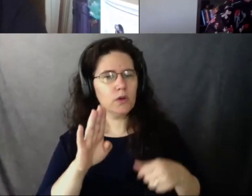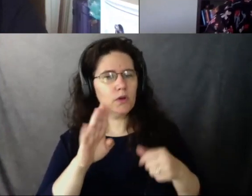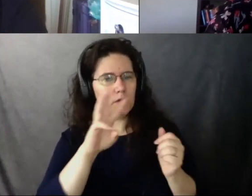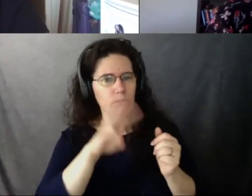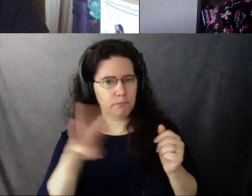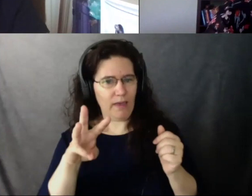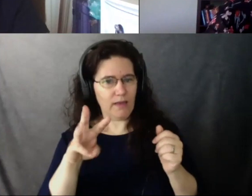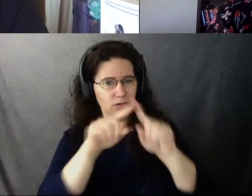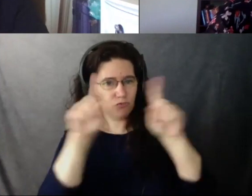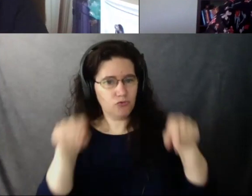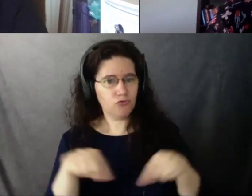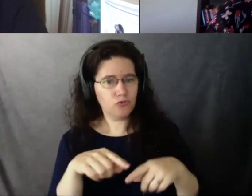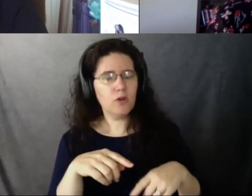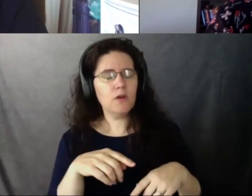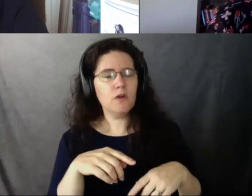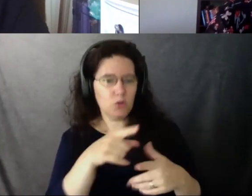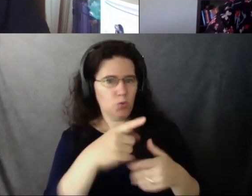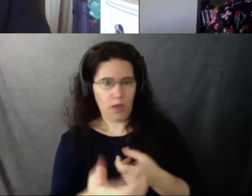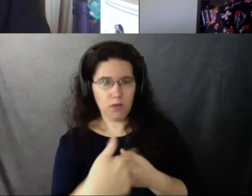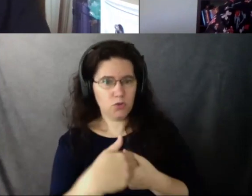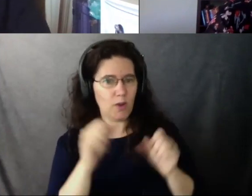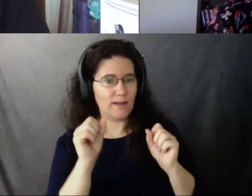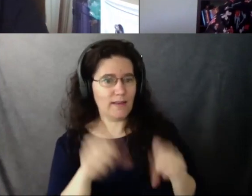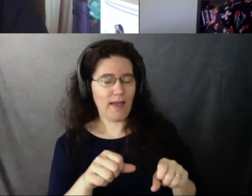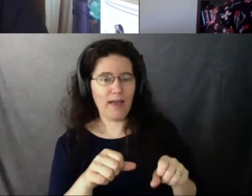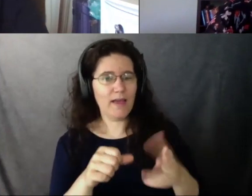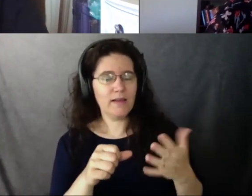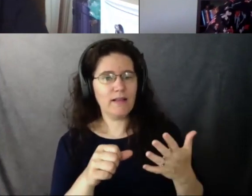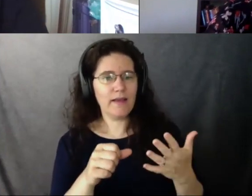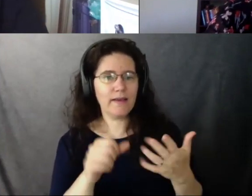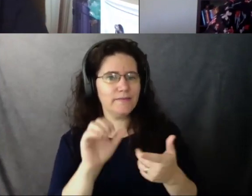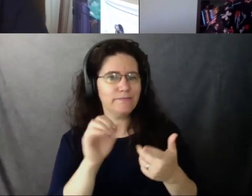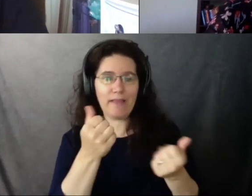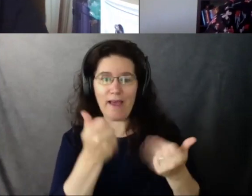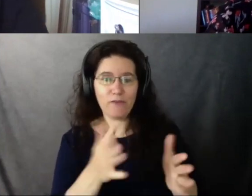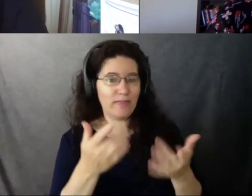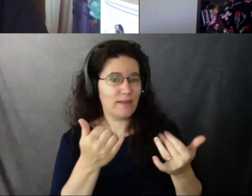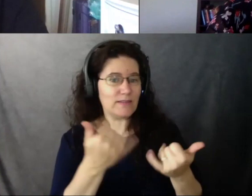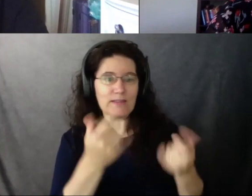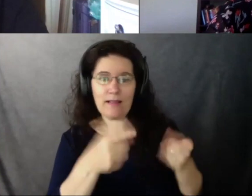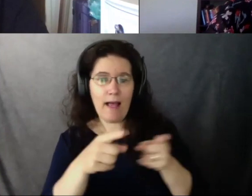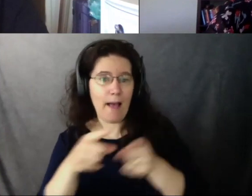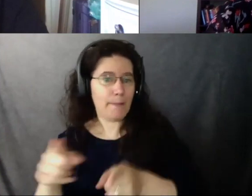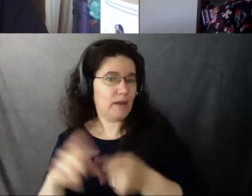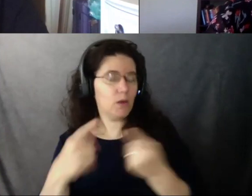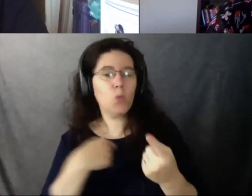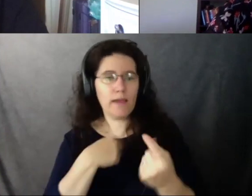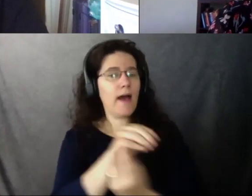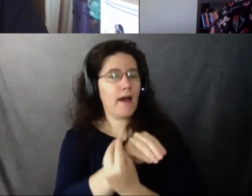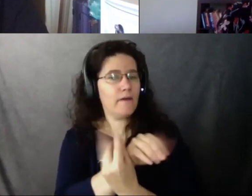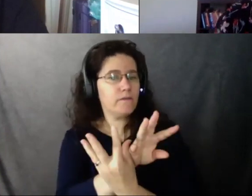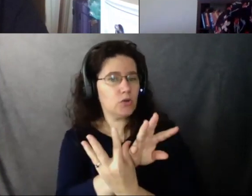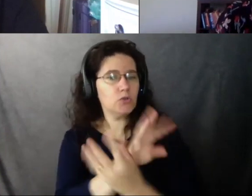join me because the time is going on, the situations are going on. We are doing virtual sessions,